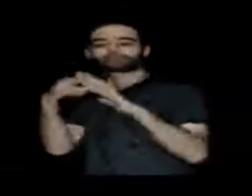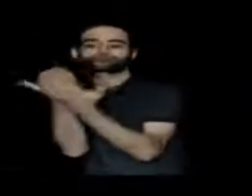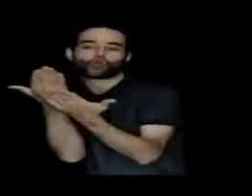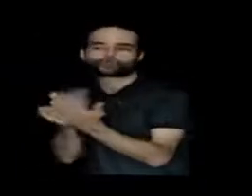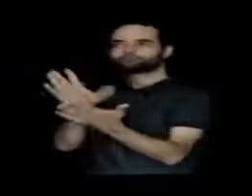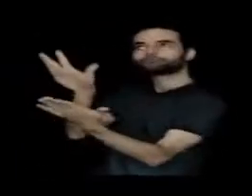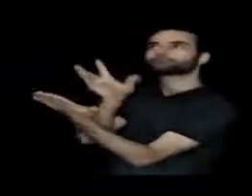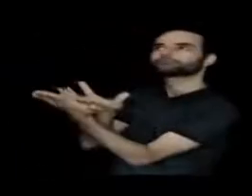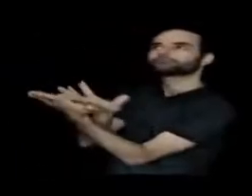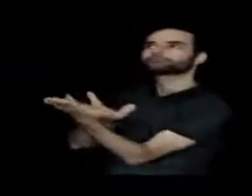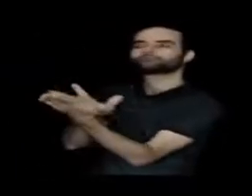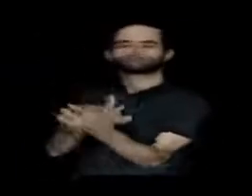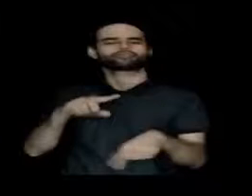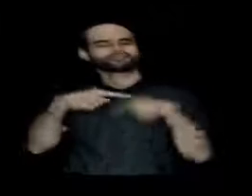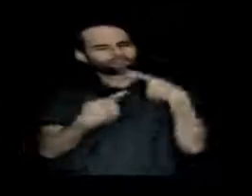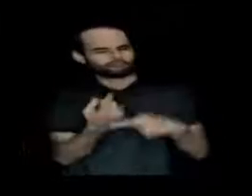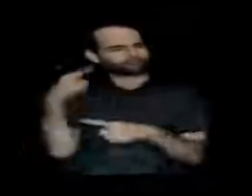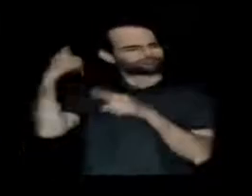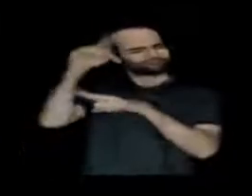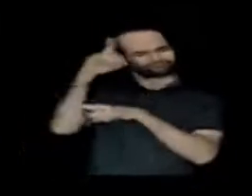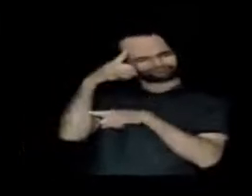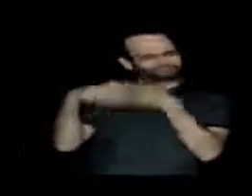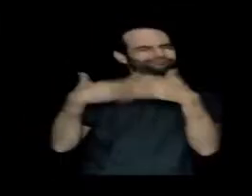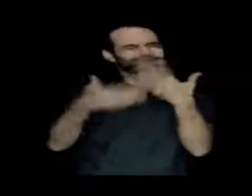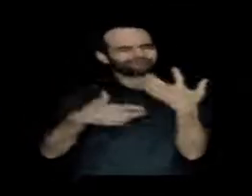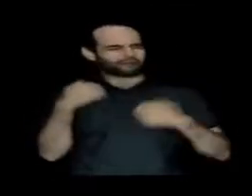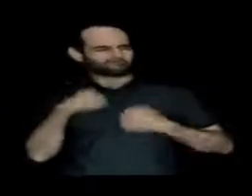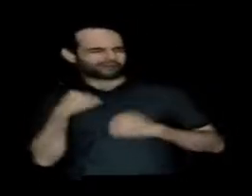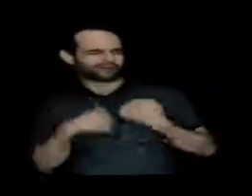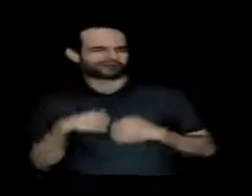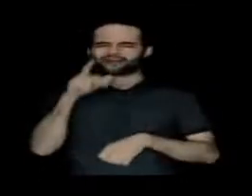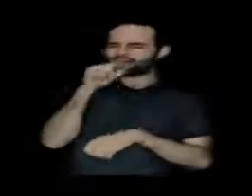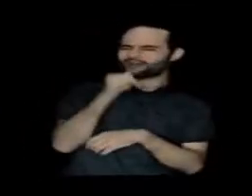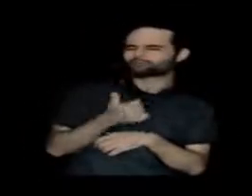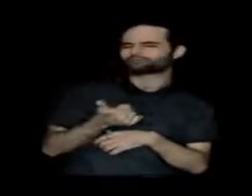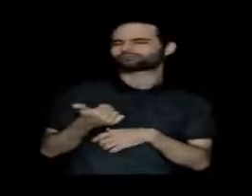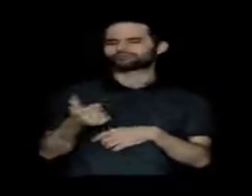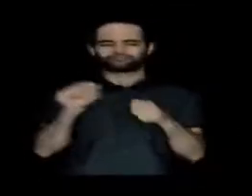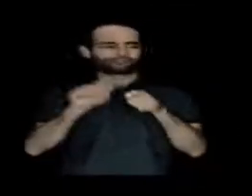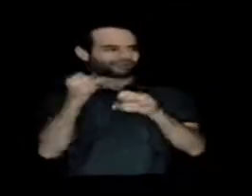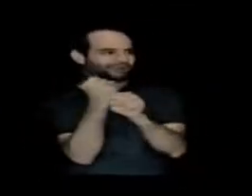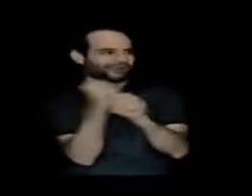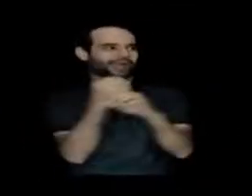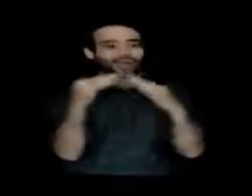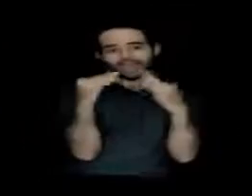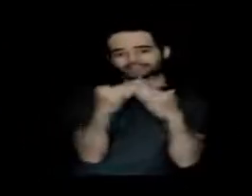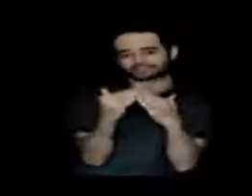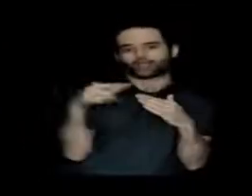house, pass her hand and say, "Here's your house." I would arrive at school, "Here's your